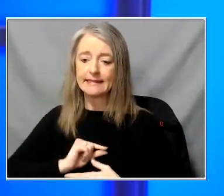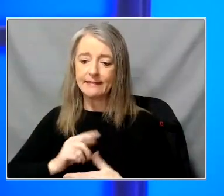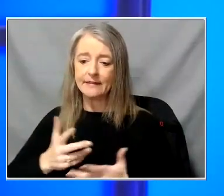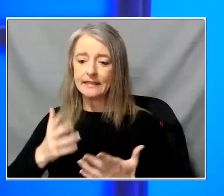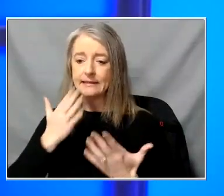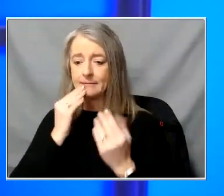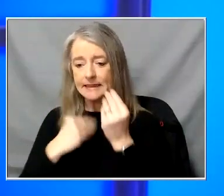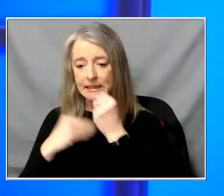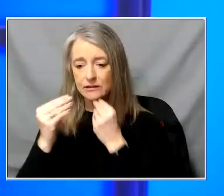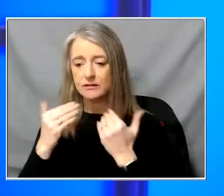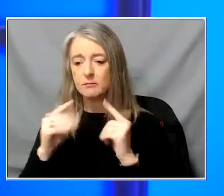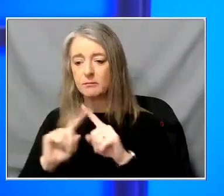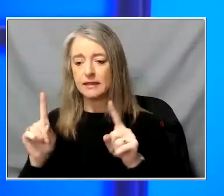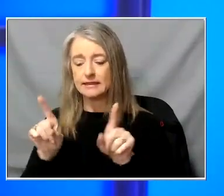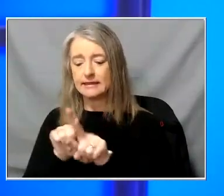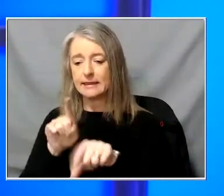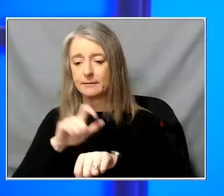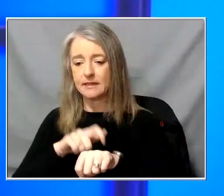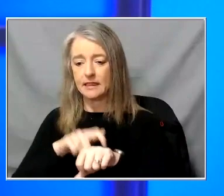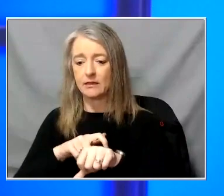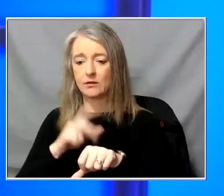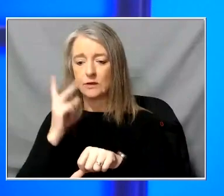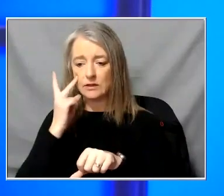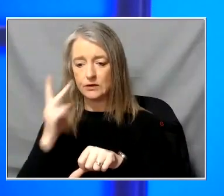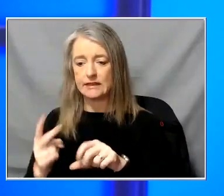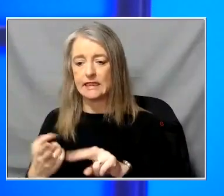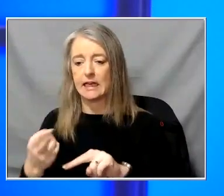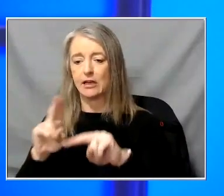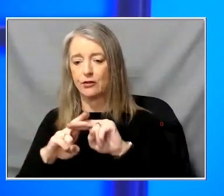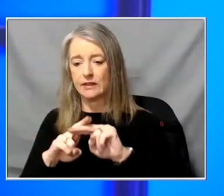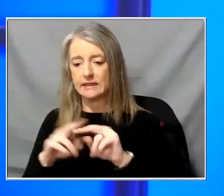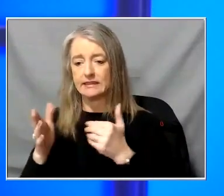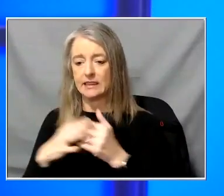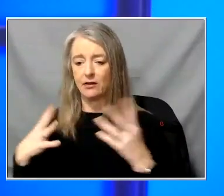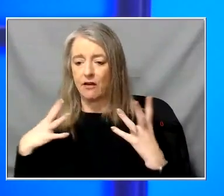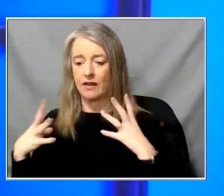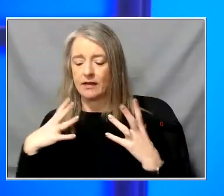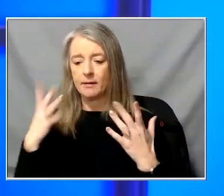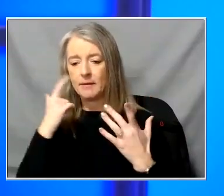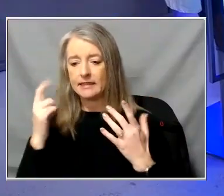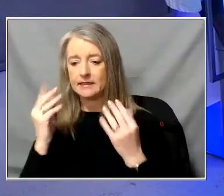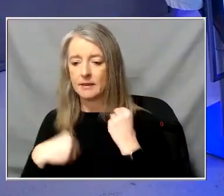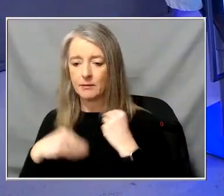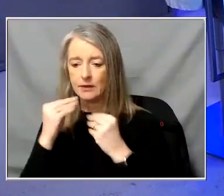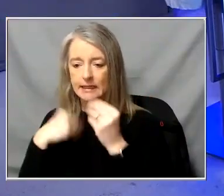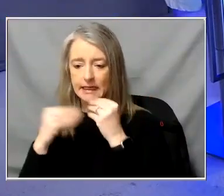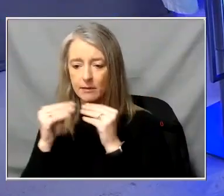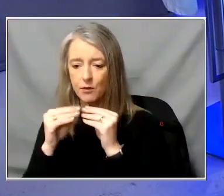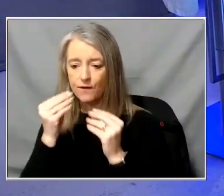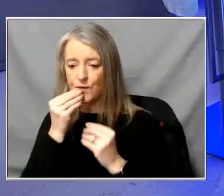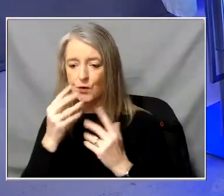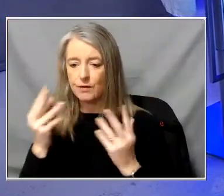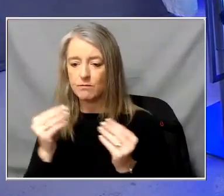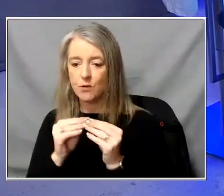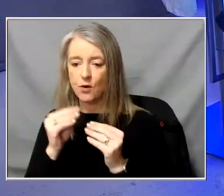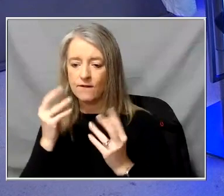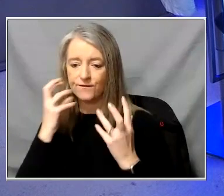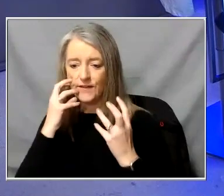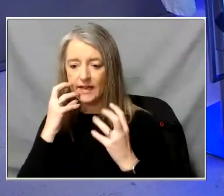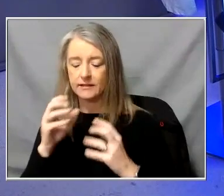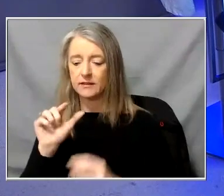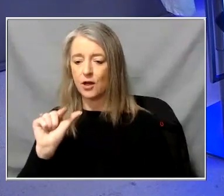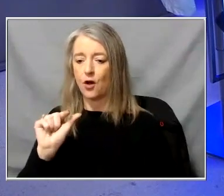large, that's not the same issue that it is for other regions of the body after let's say, an arm needs